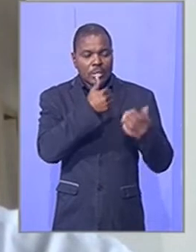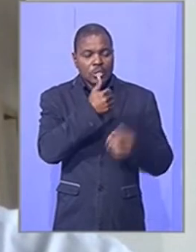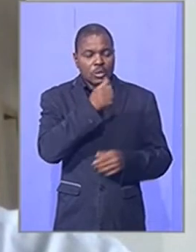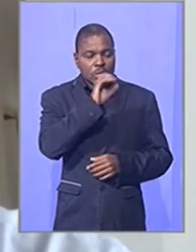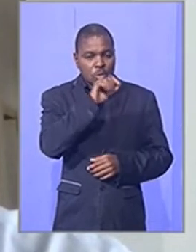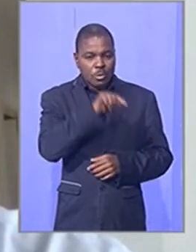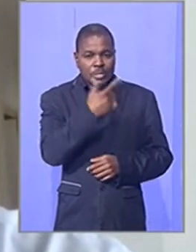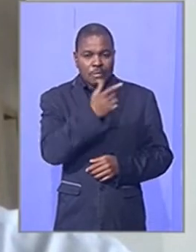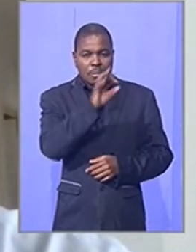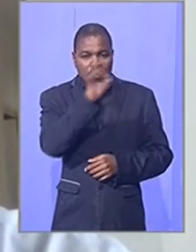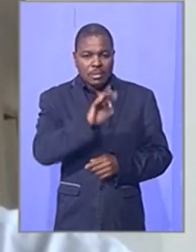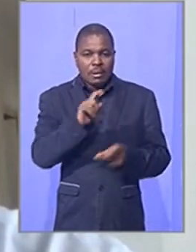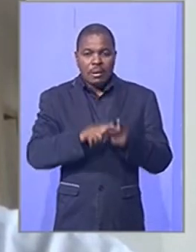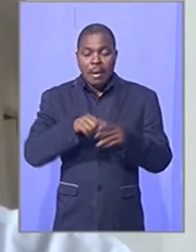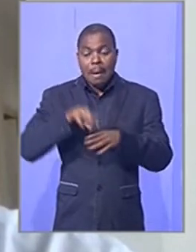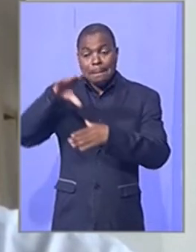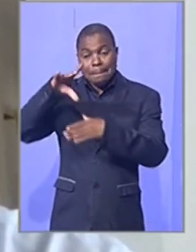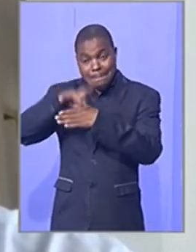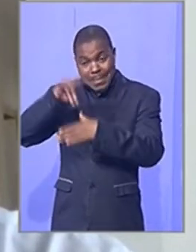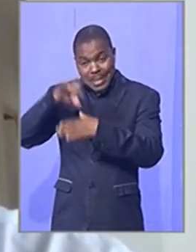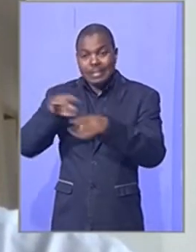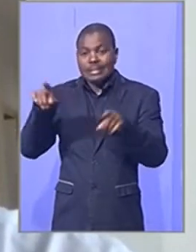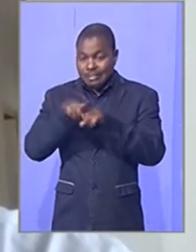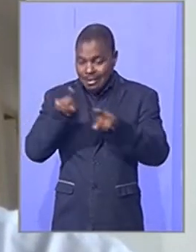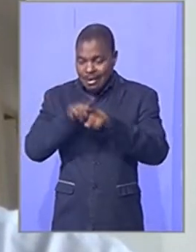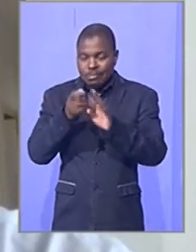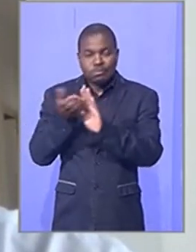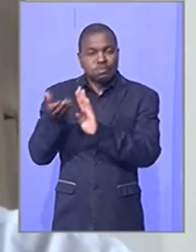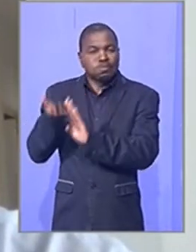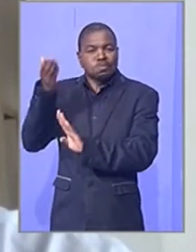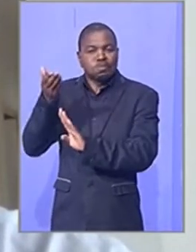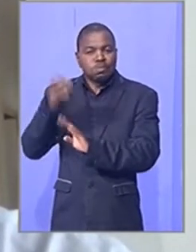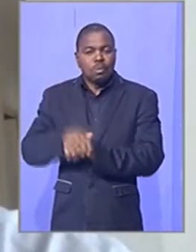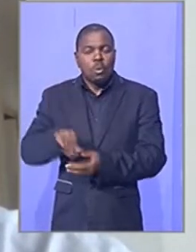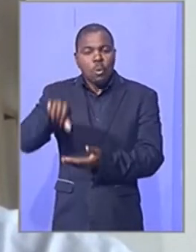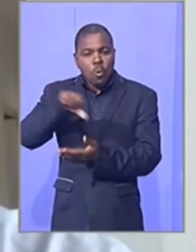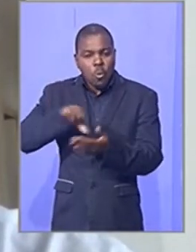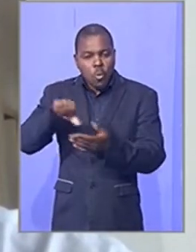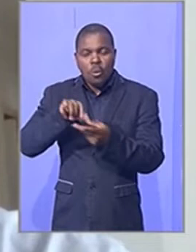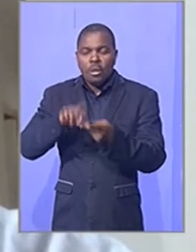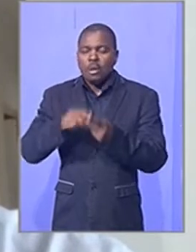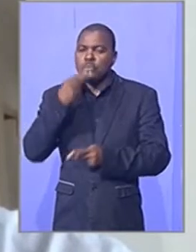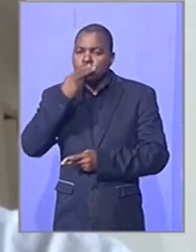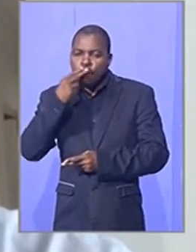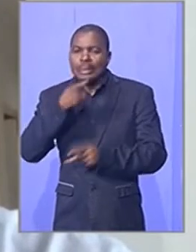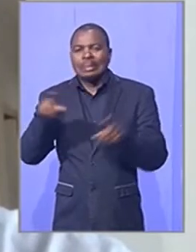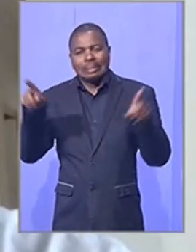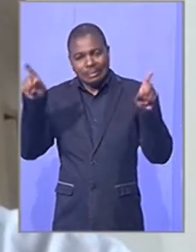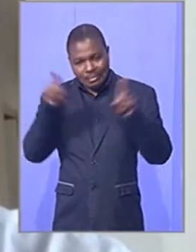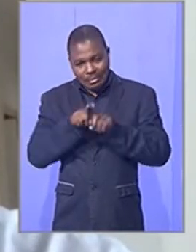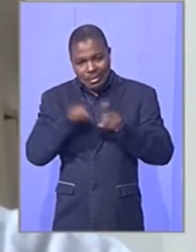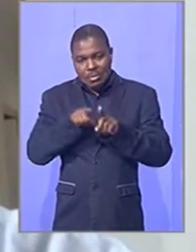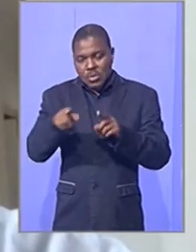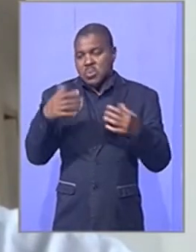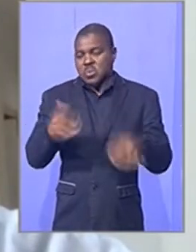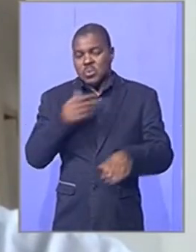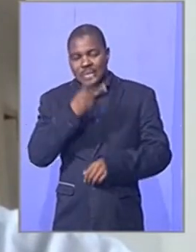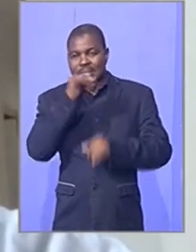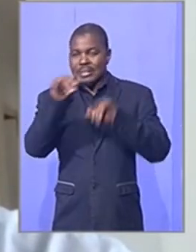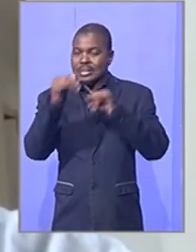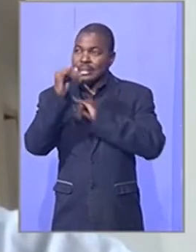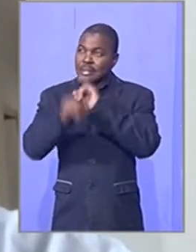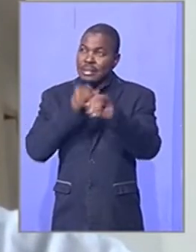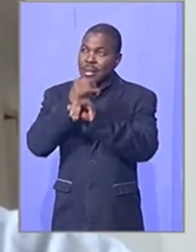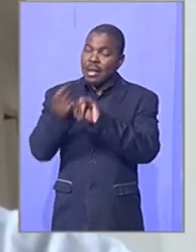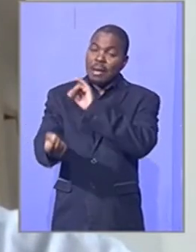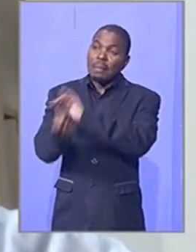0.7%. Meat inflation has contributed to that pressure. We also see oils and fats, which would be heavily related to what we're seeing internationally, given